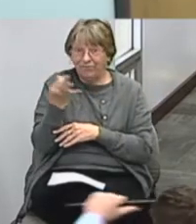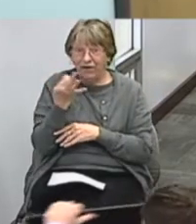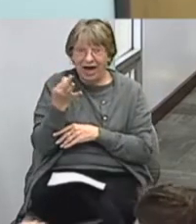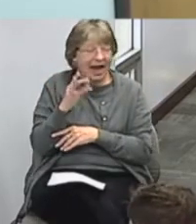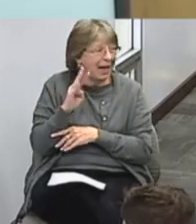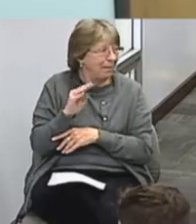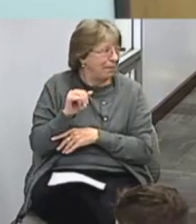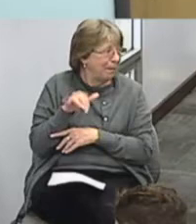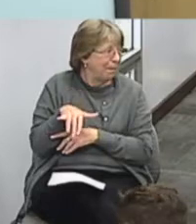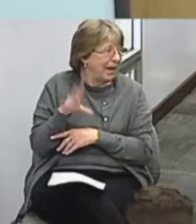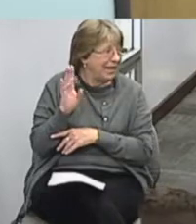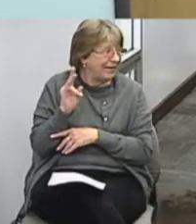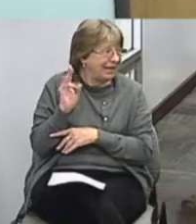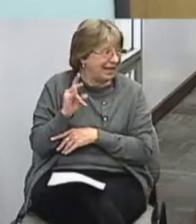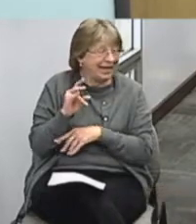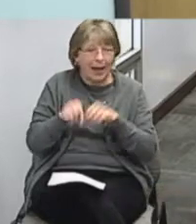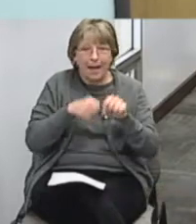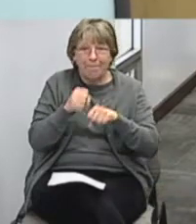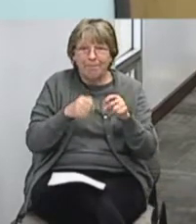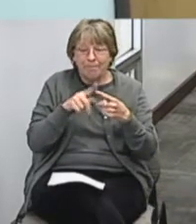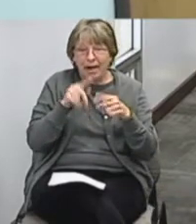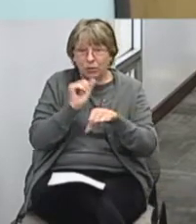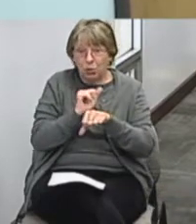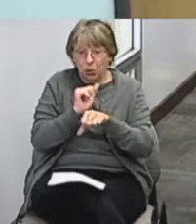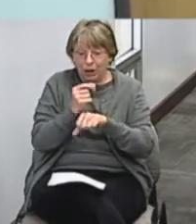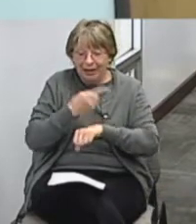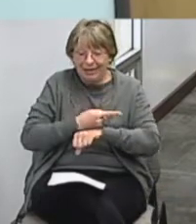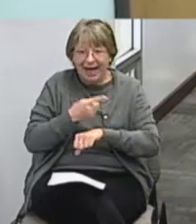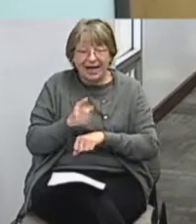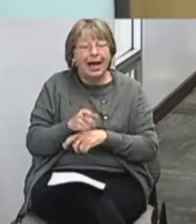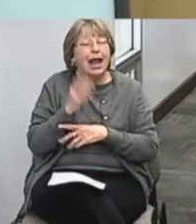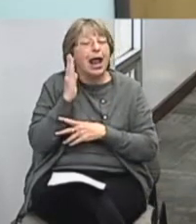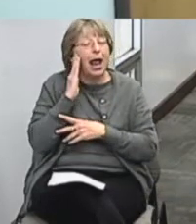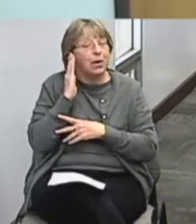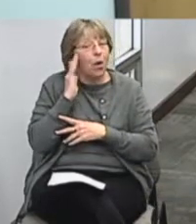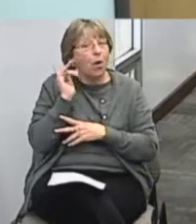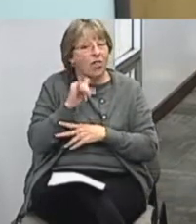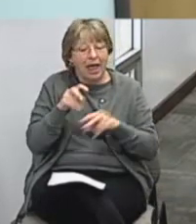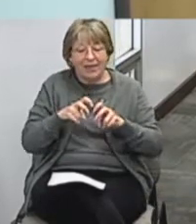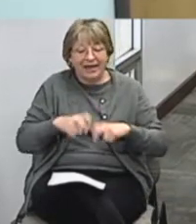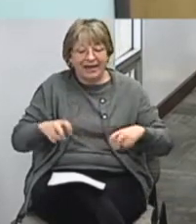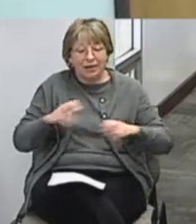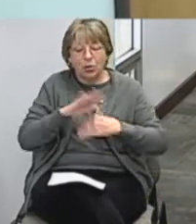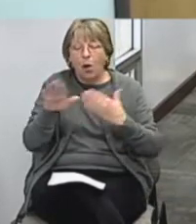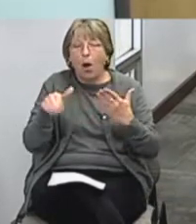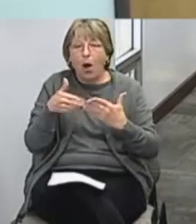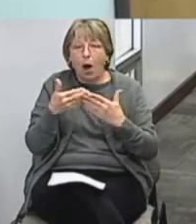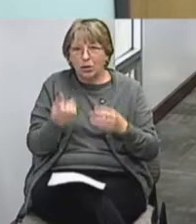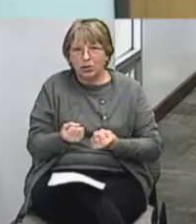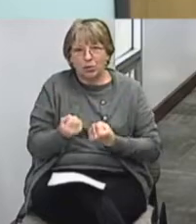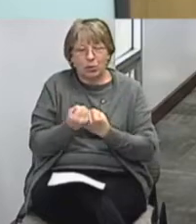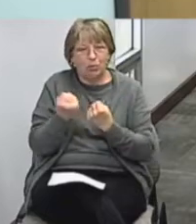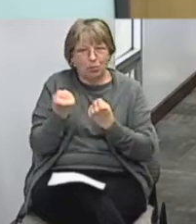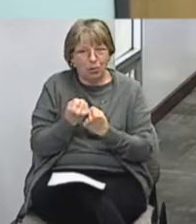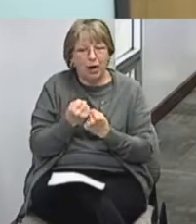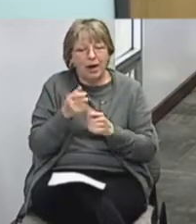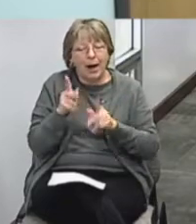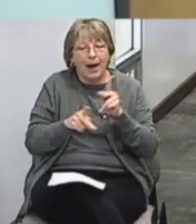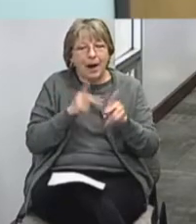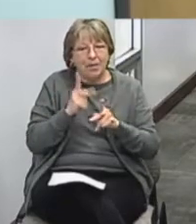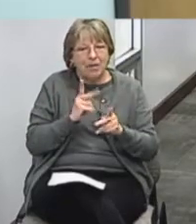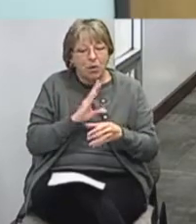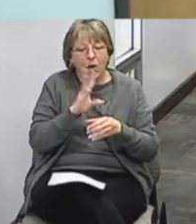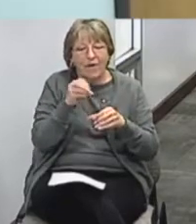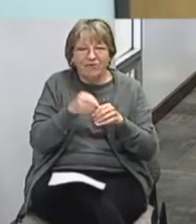to Work Day. Be it further resolved that the Hutchinson City Council encourages all who support bicycling to participate in the events planned